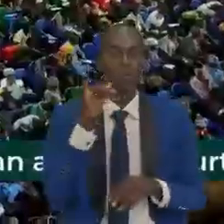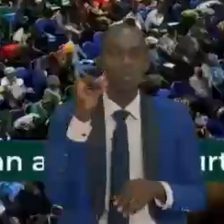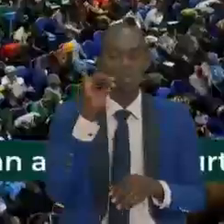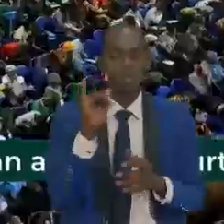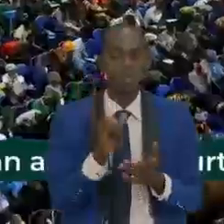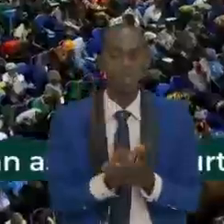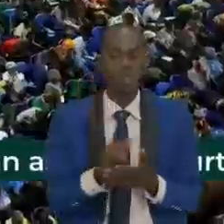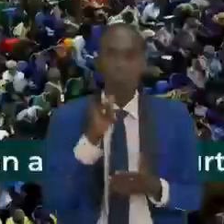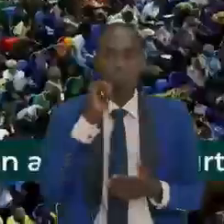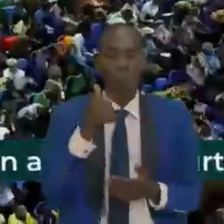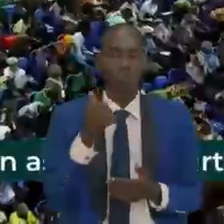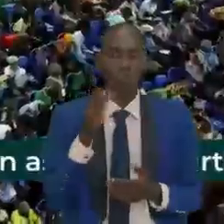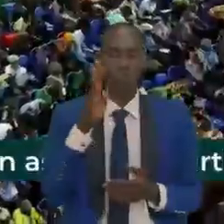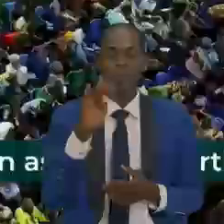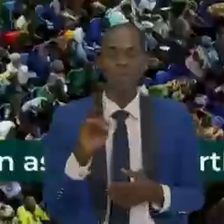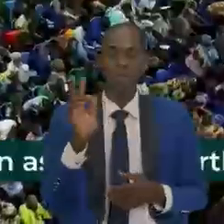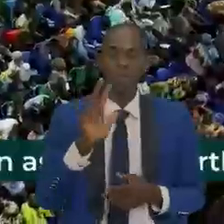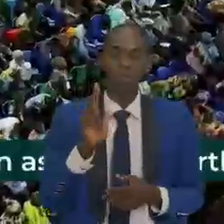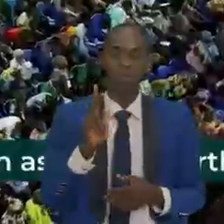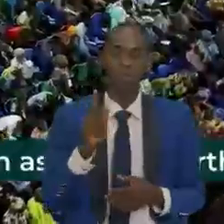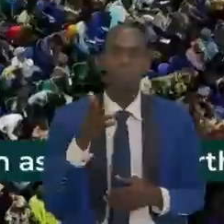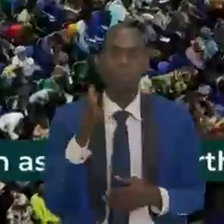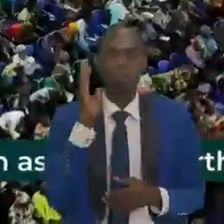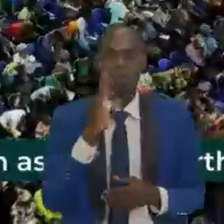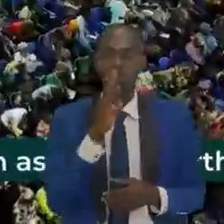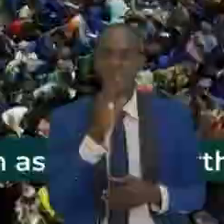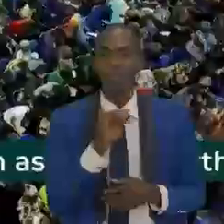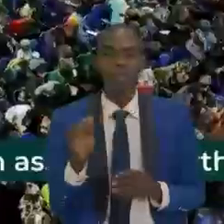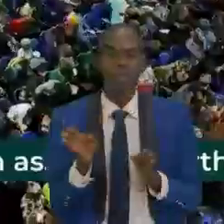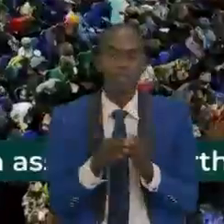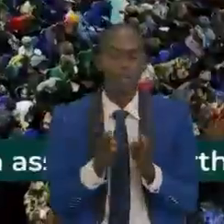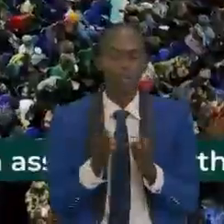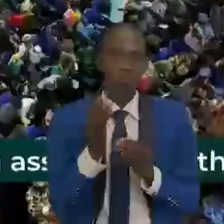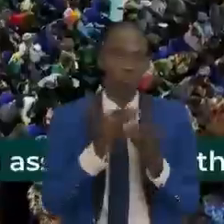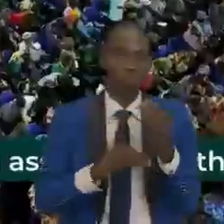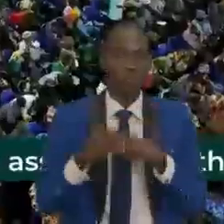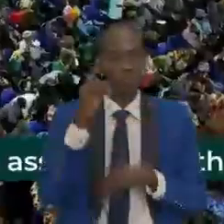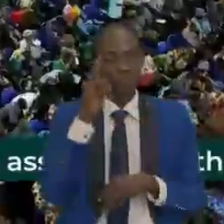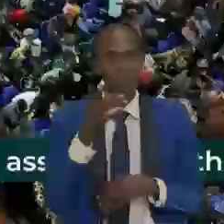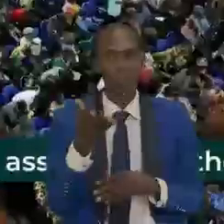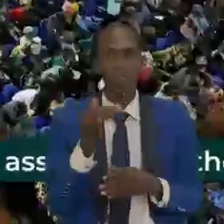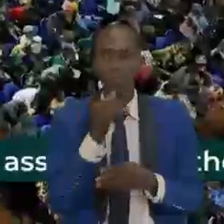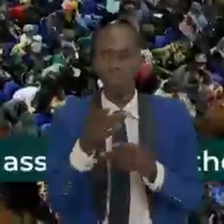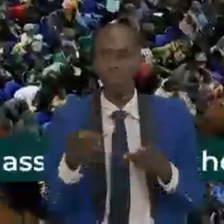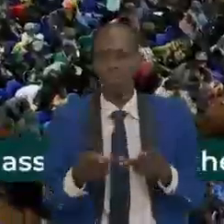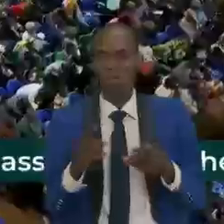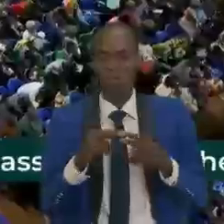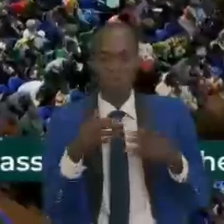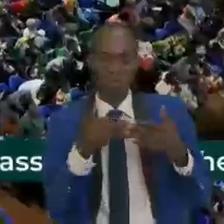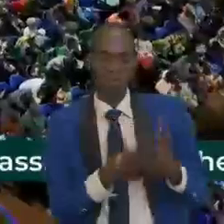you, and you come in the village. There's a place near that will be indicated to